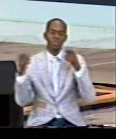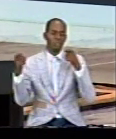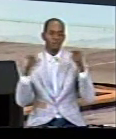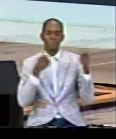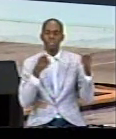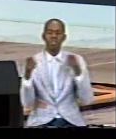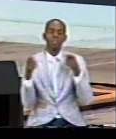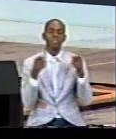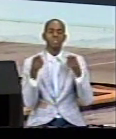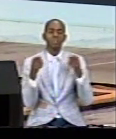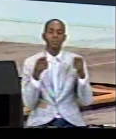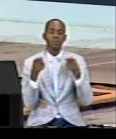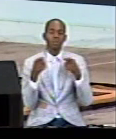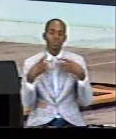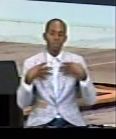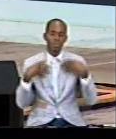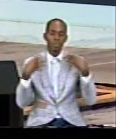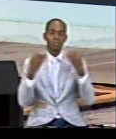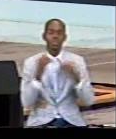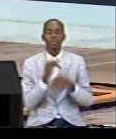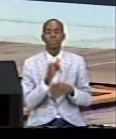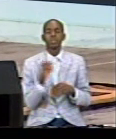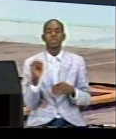dominion, healing,